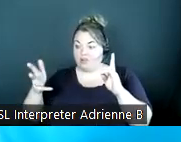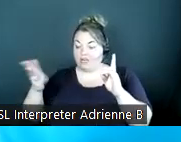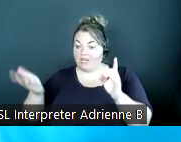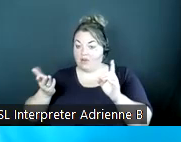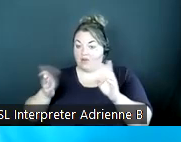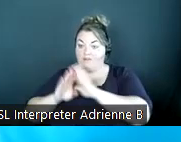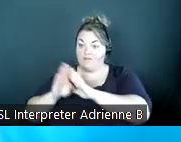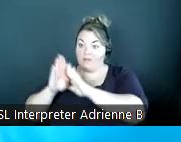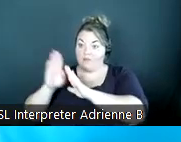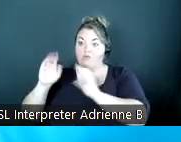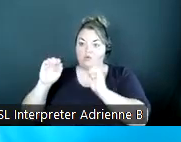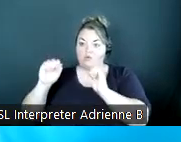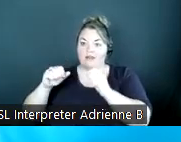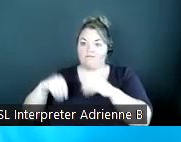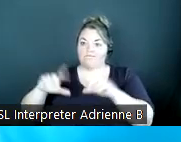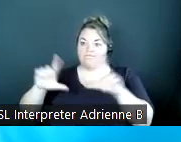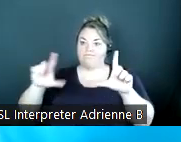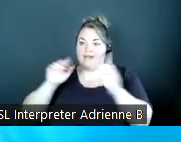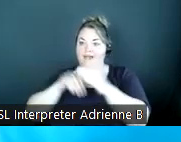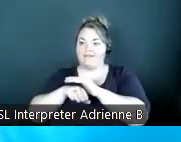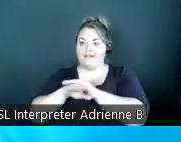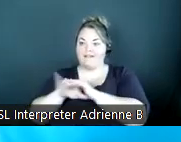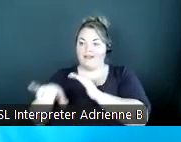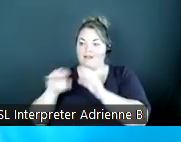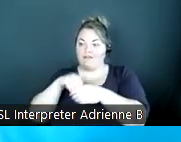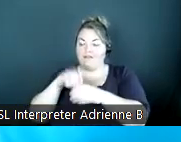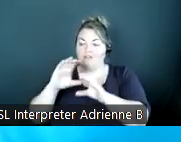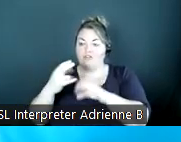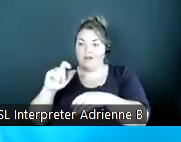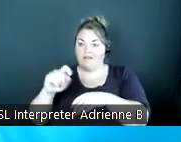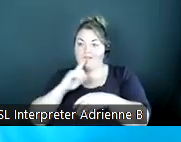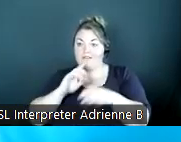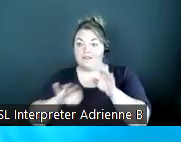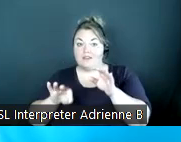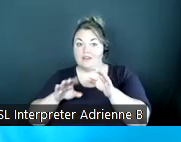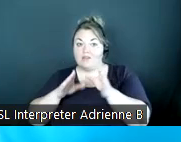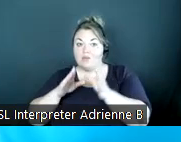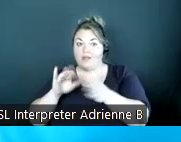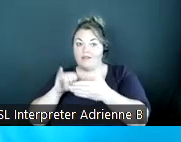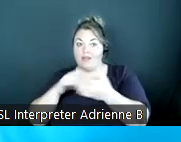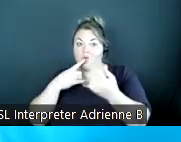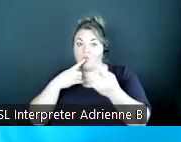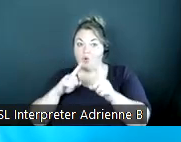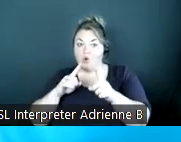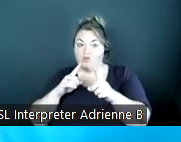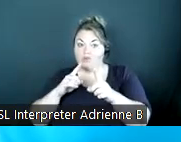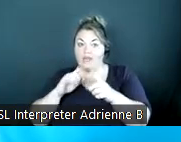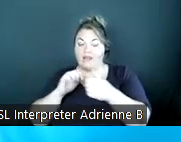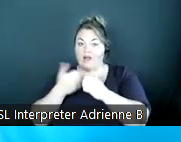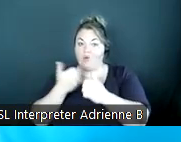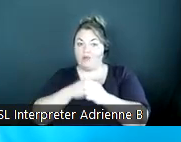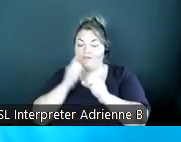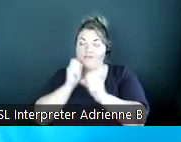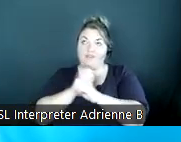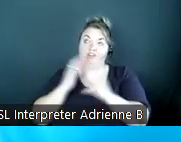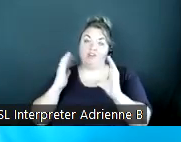So you should be able to access that in the chat. And essentially the way that this will work and how we have envisioned it, and we're certainly open